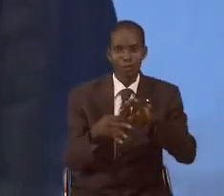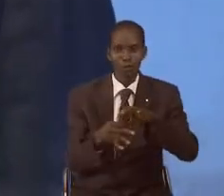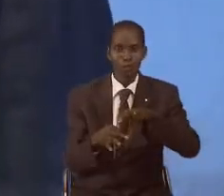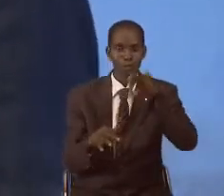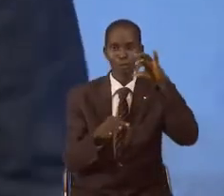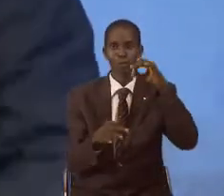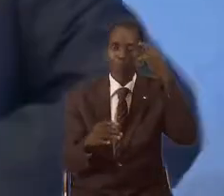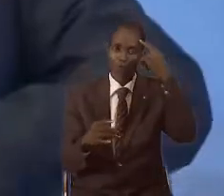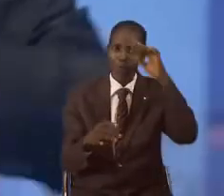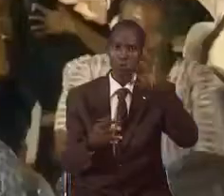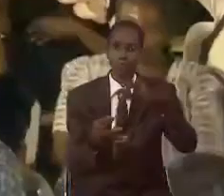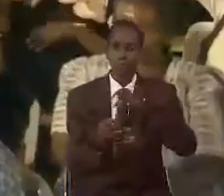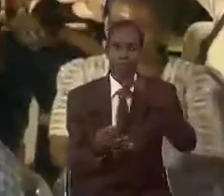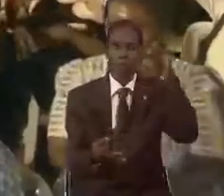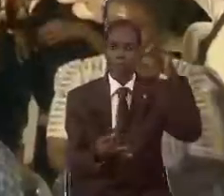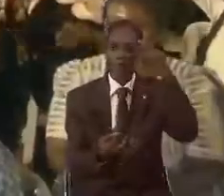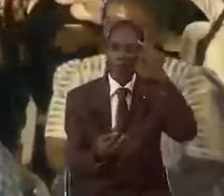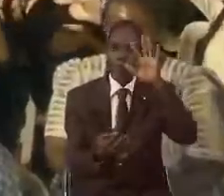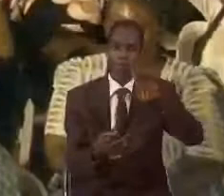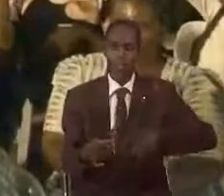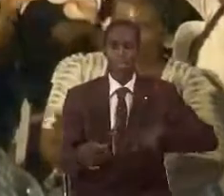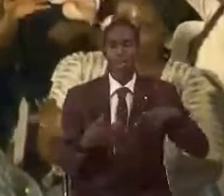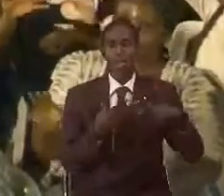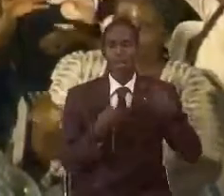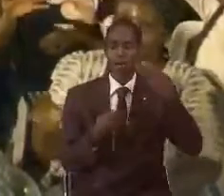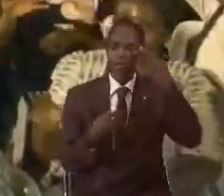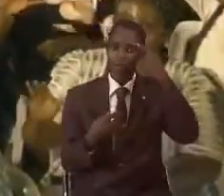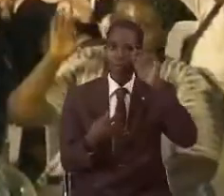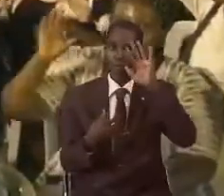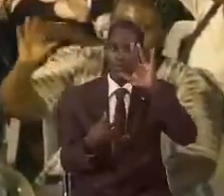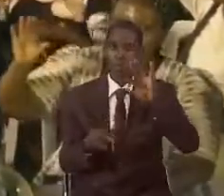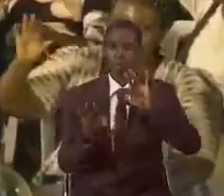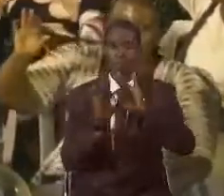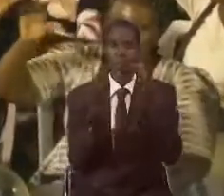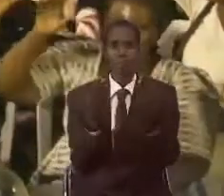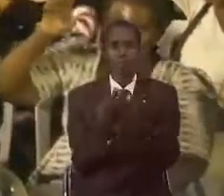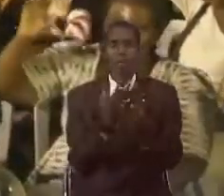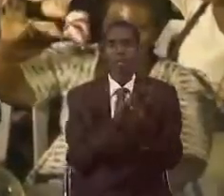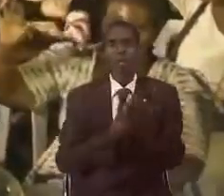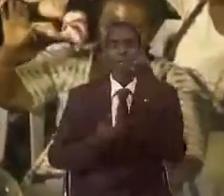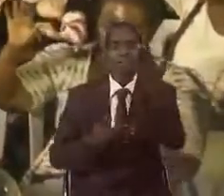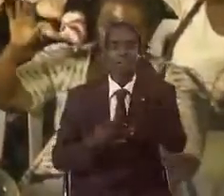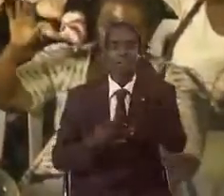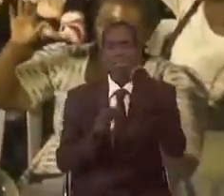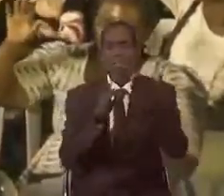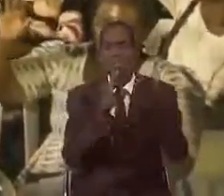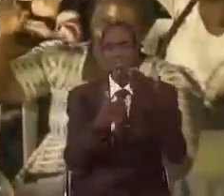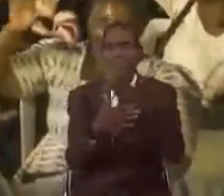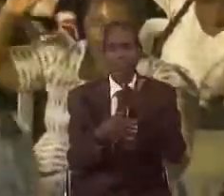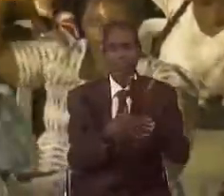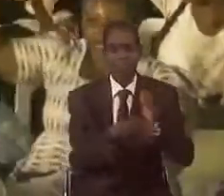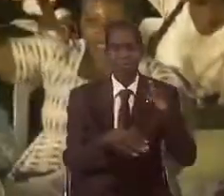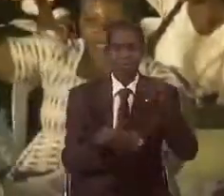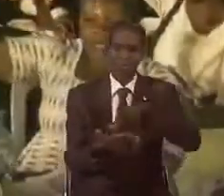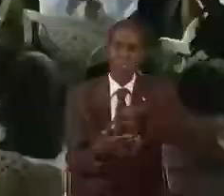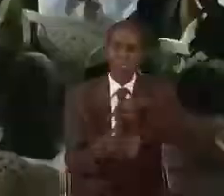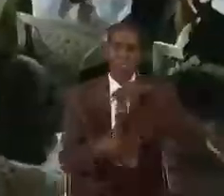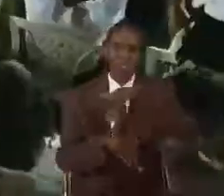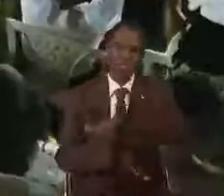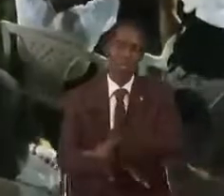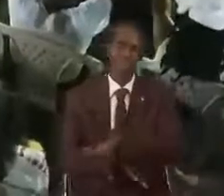of heaven for your soul, for your spirit, for your life, and for your family. And there